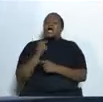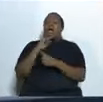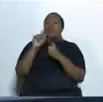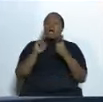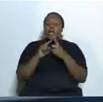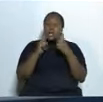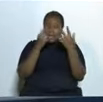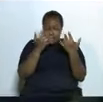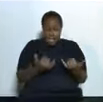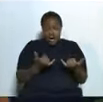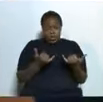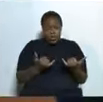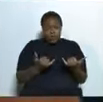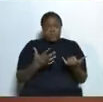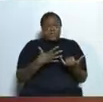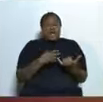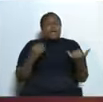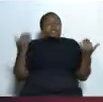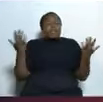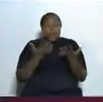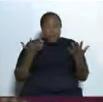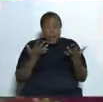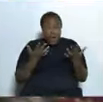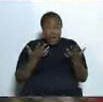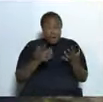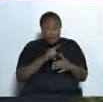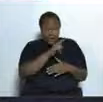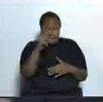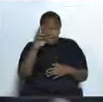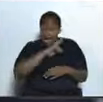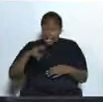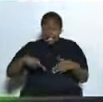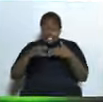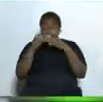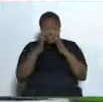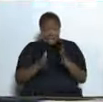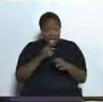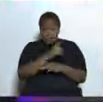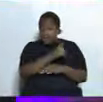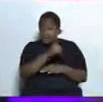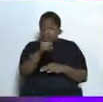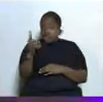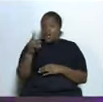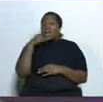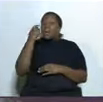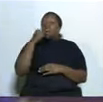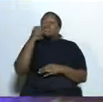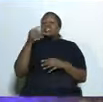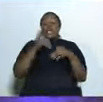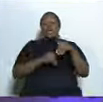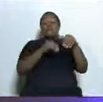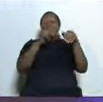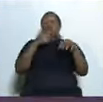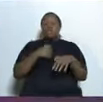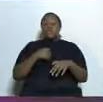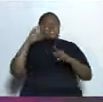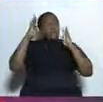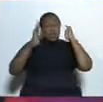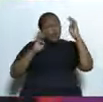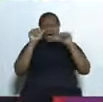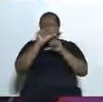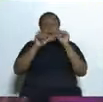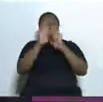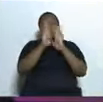Now. What are they? They're cult leaders. They're religious leaders who say, follow me. Don't worry about what the